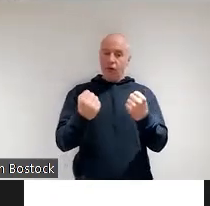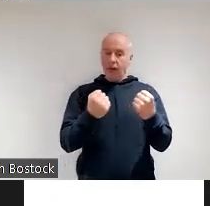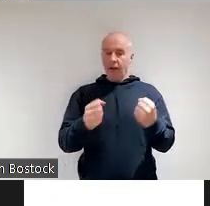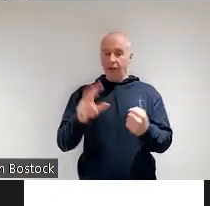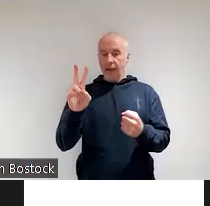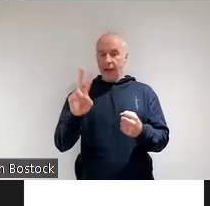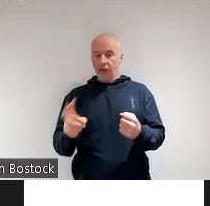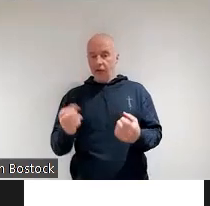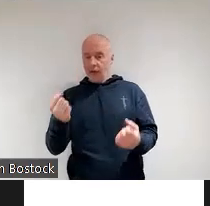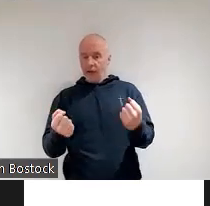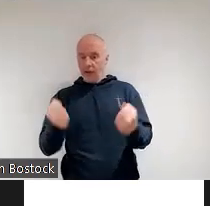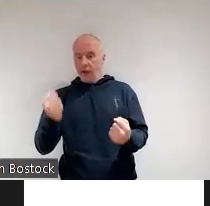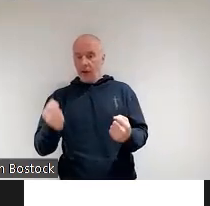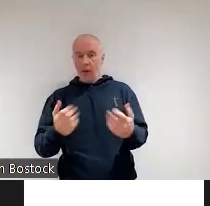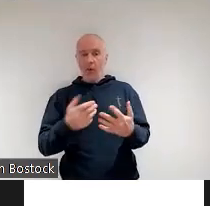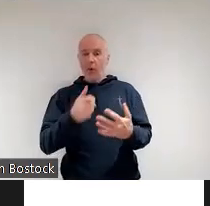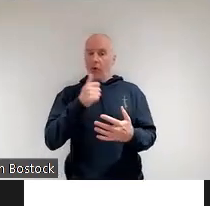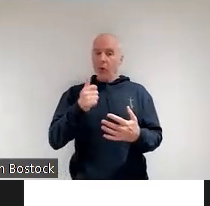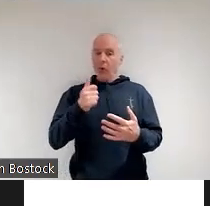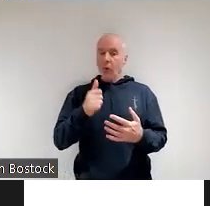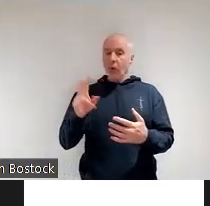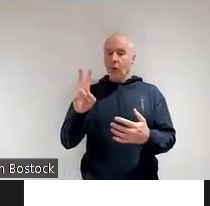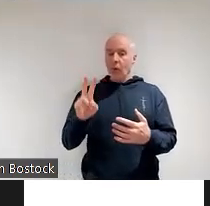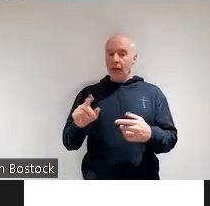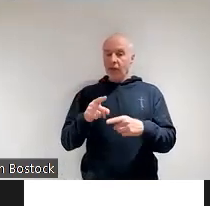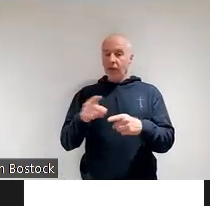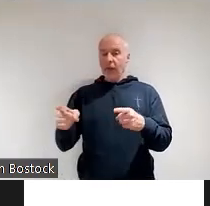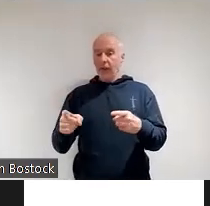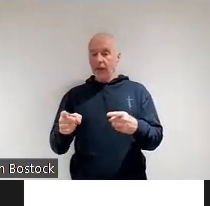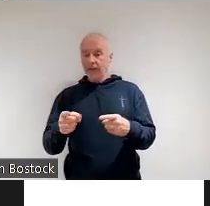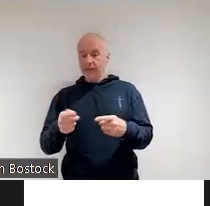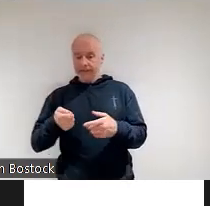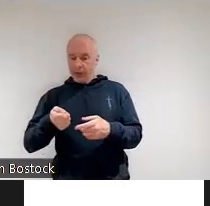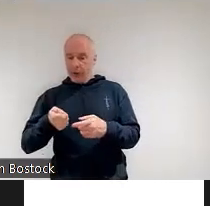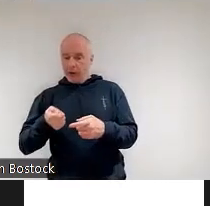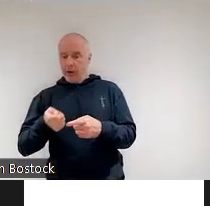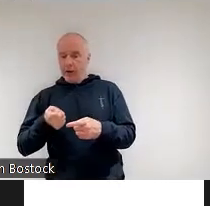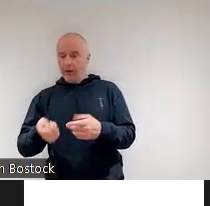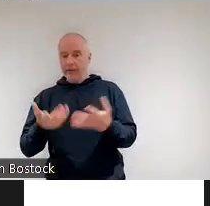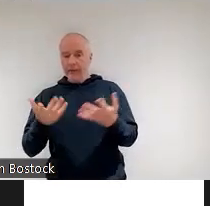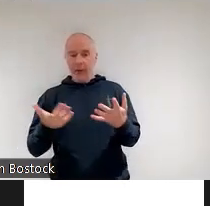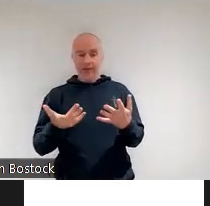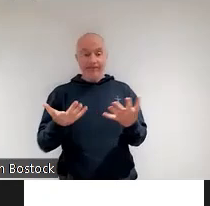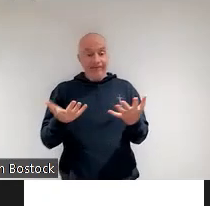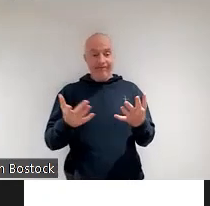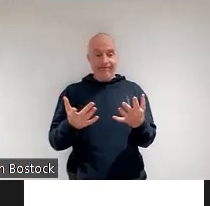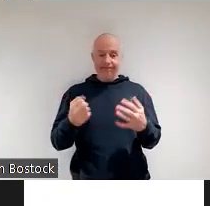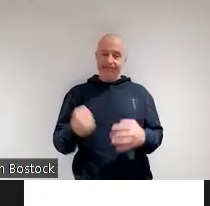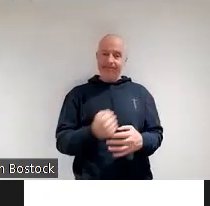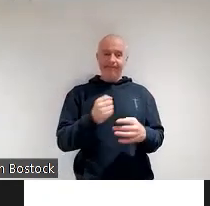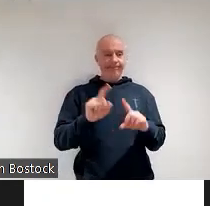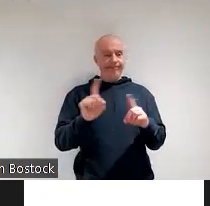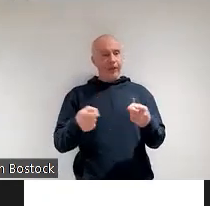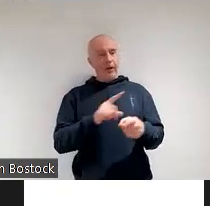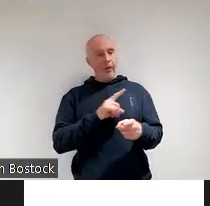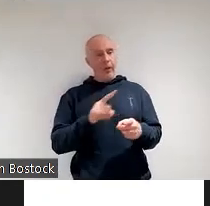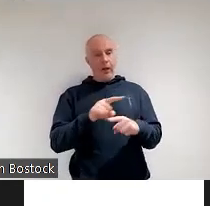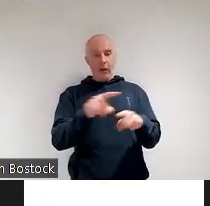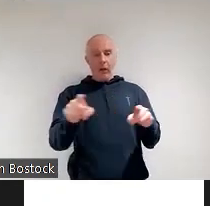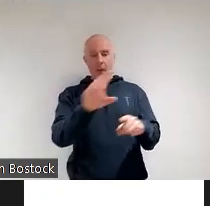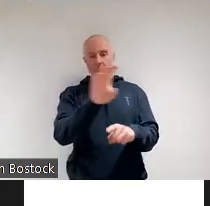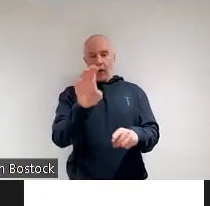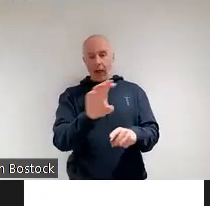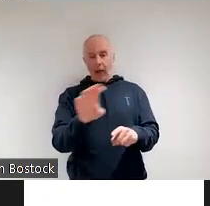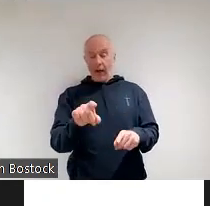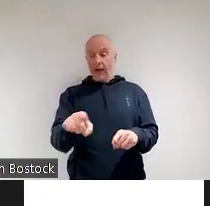vehicle or use the electrical vehicle chargers. But since we are all online at the moment, so I'm not going to do that. So let